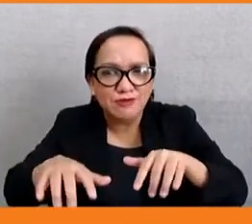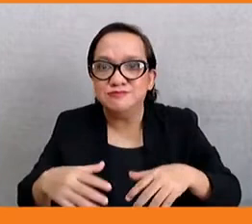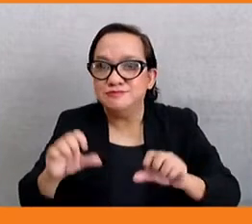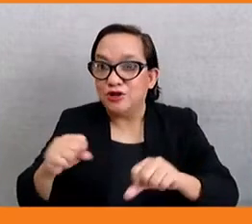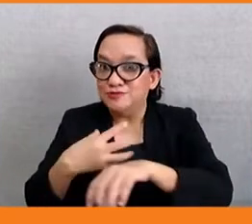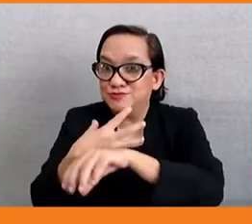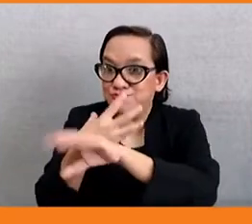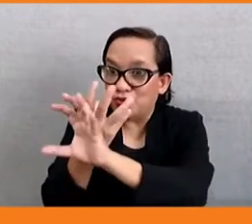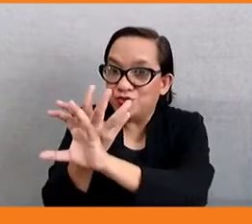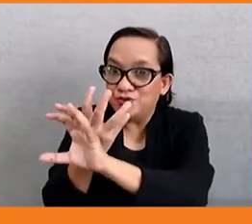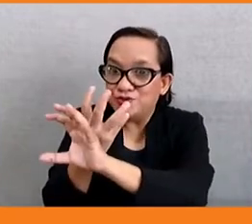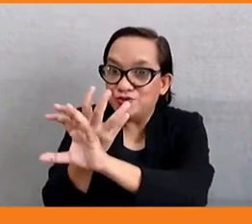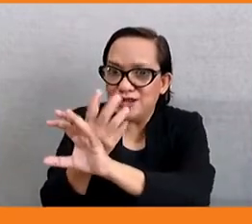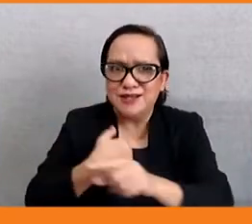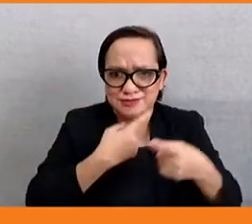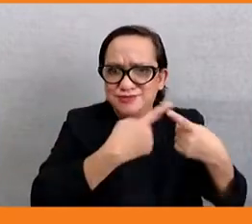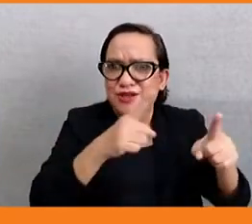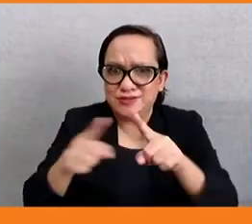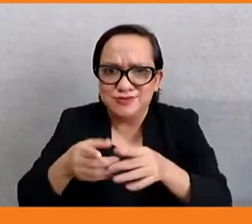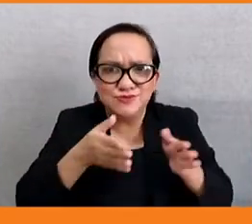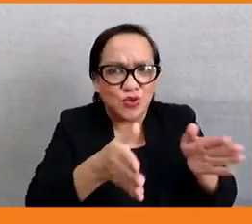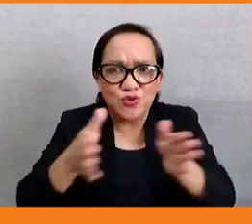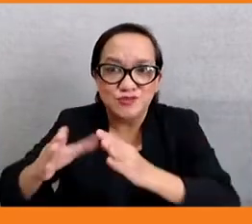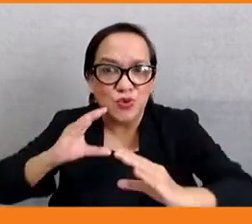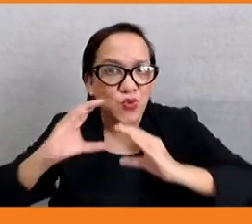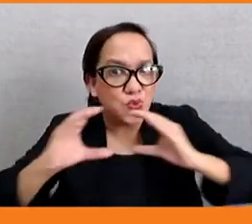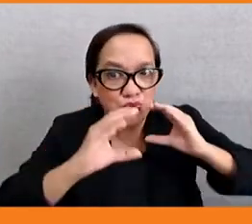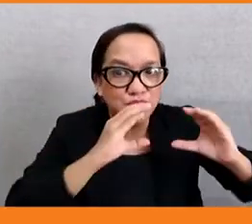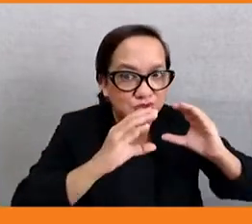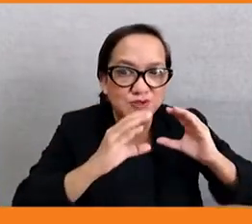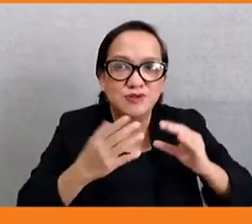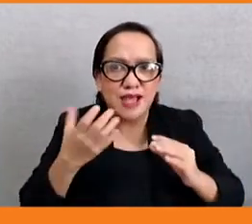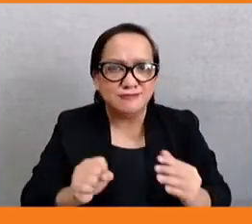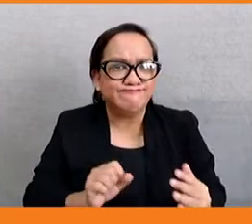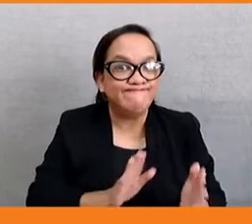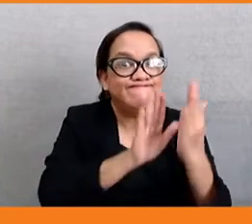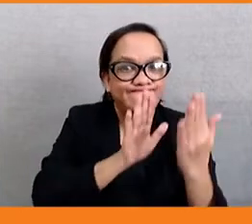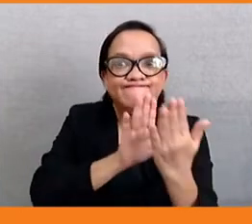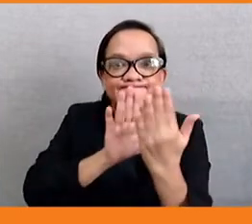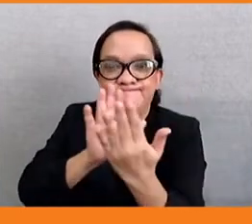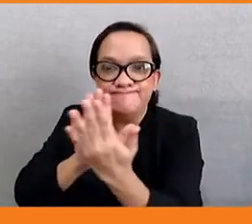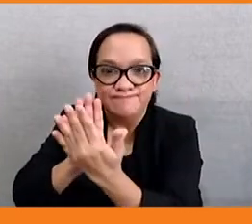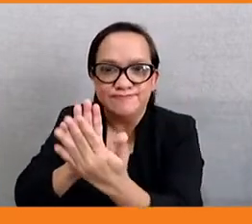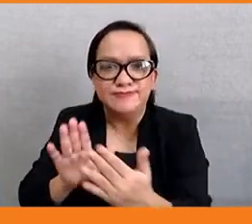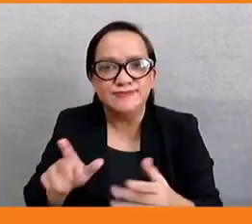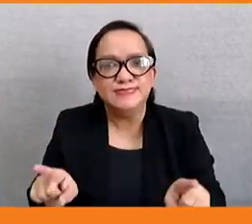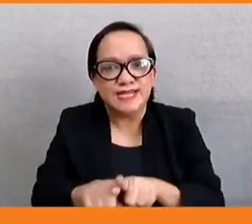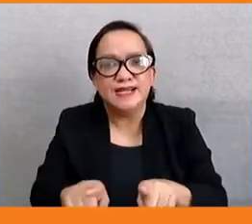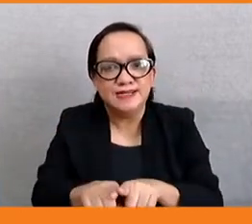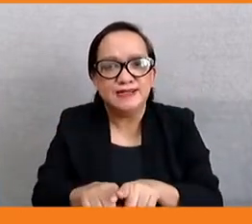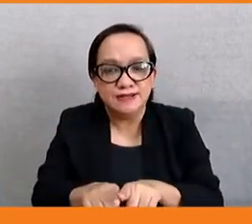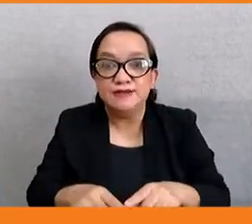OP2 recognizes that gender equality is critical in its own right, as well as for